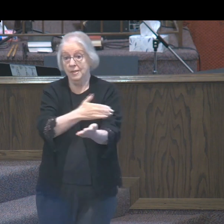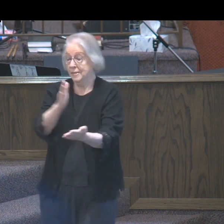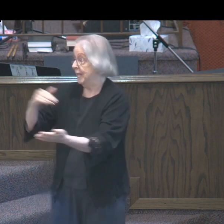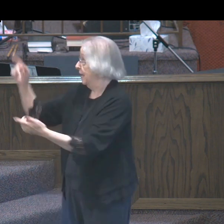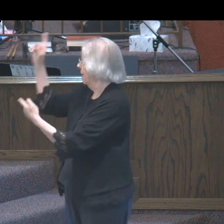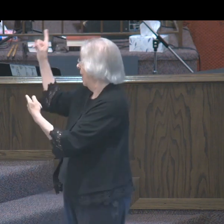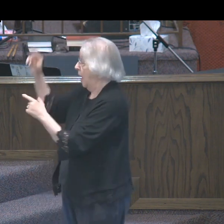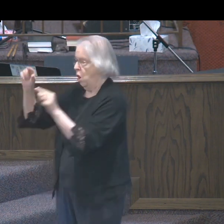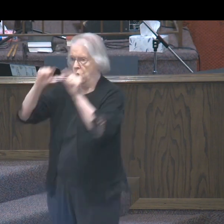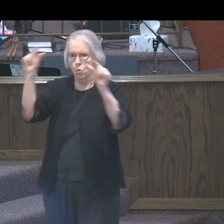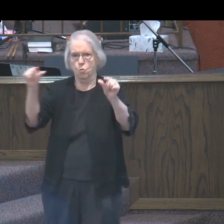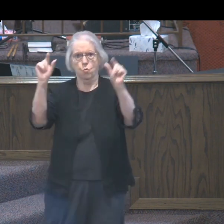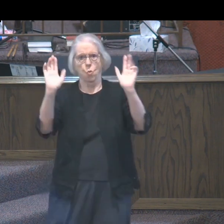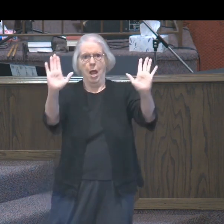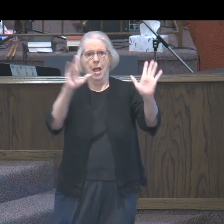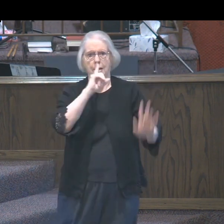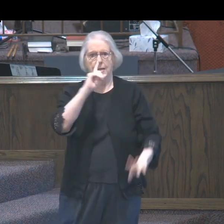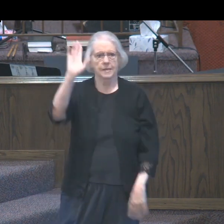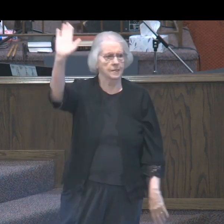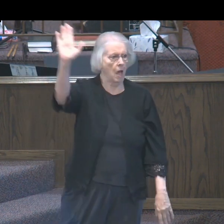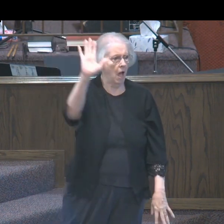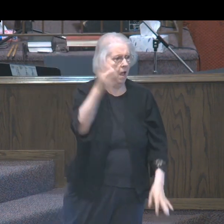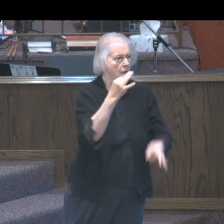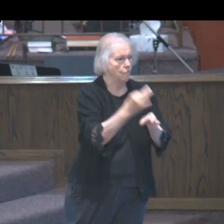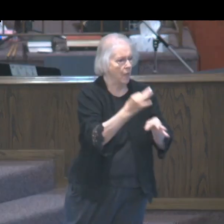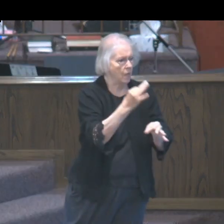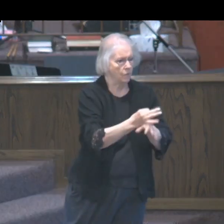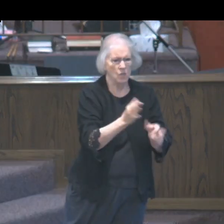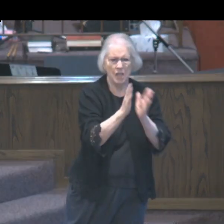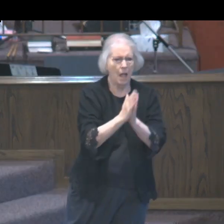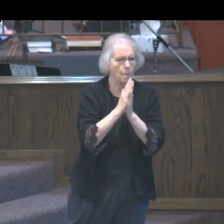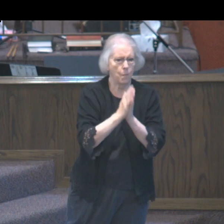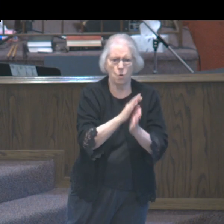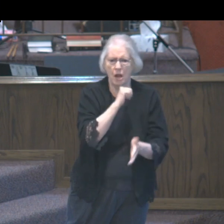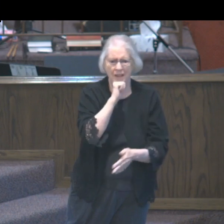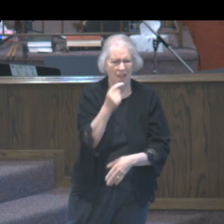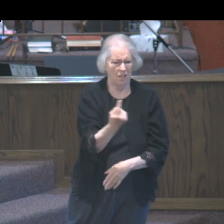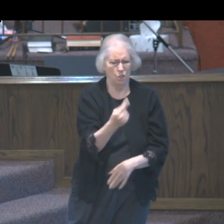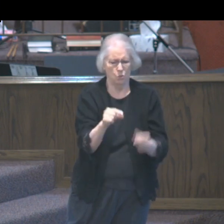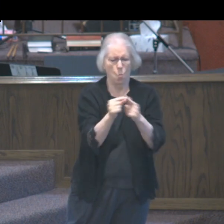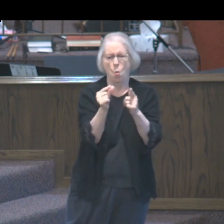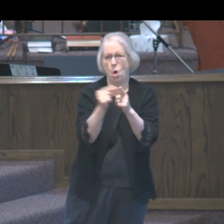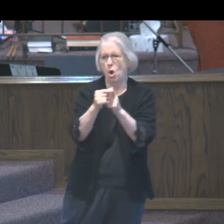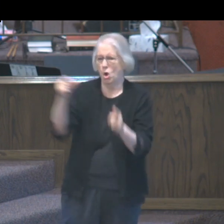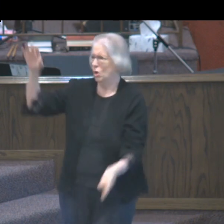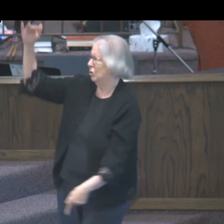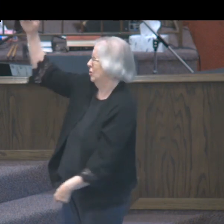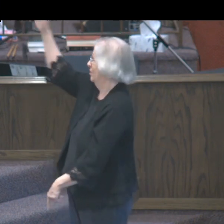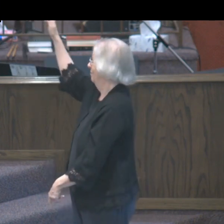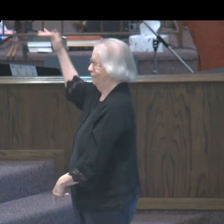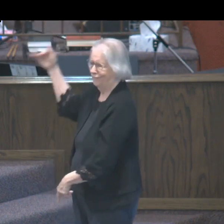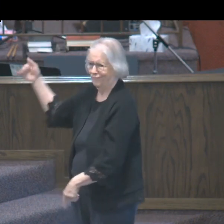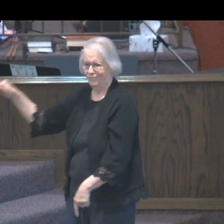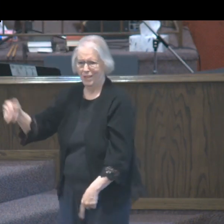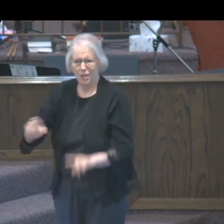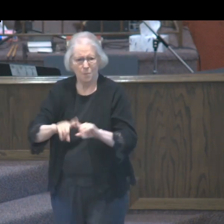Oh, I pray that it's not just words on a screen, but it's true in your heart